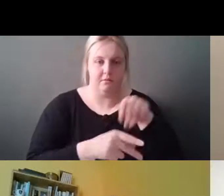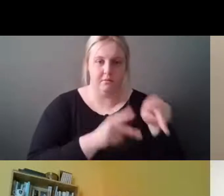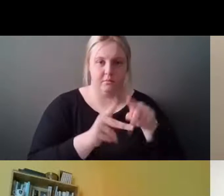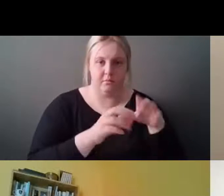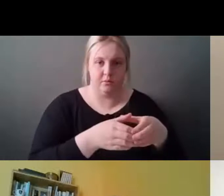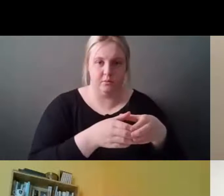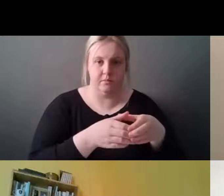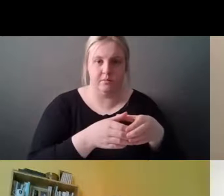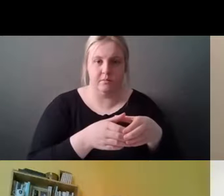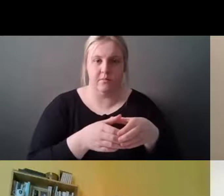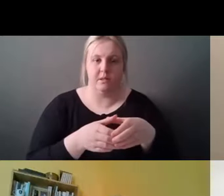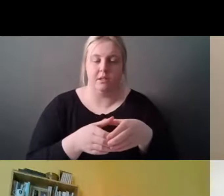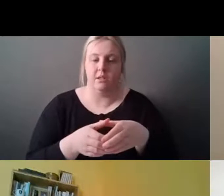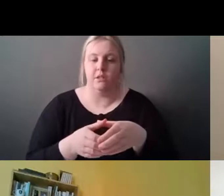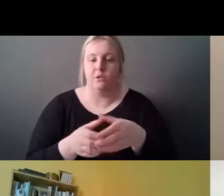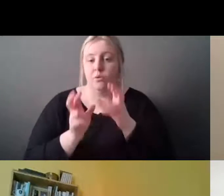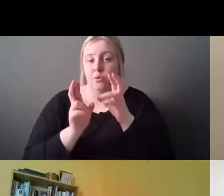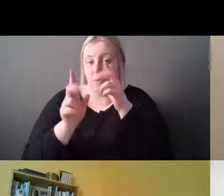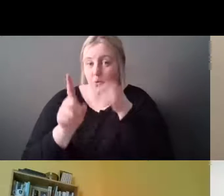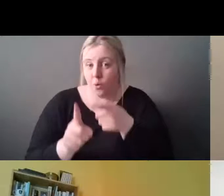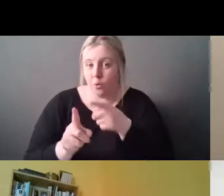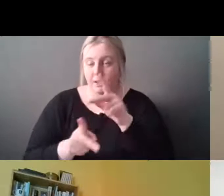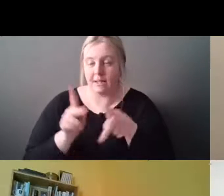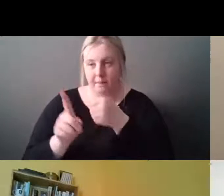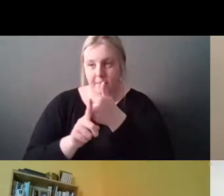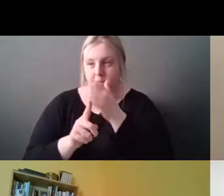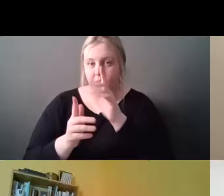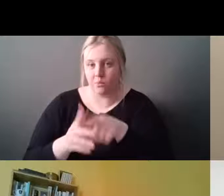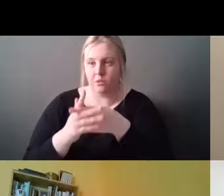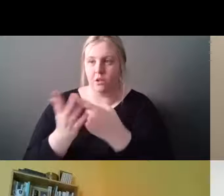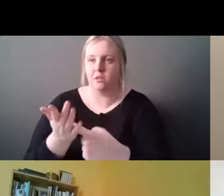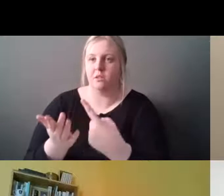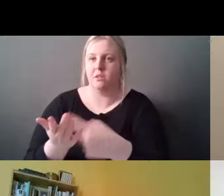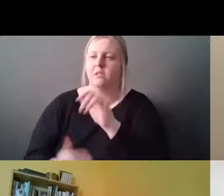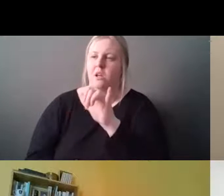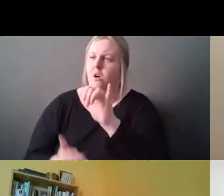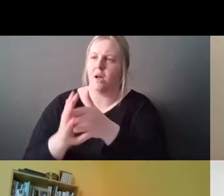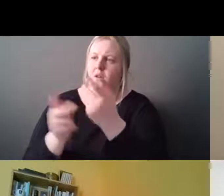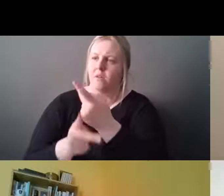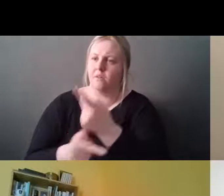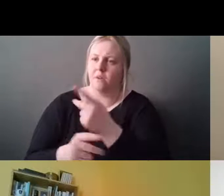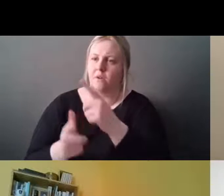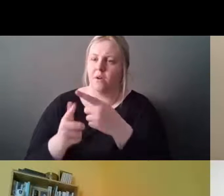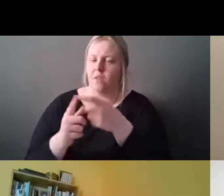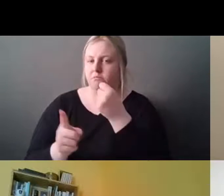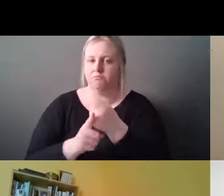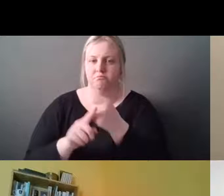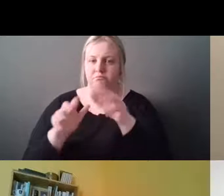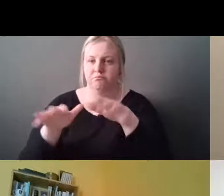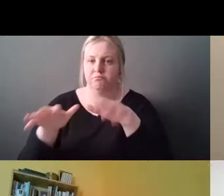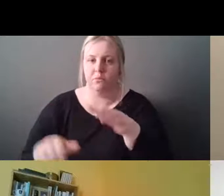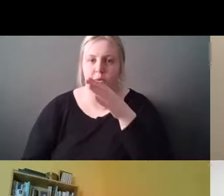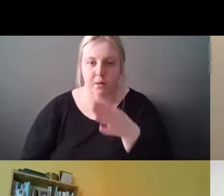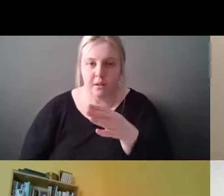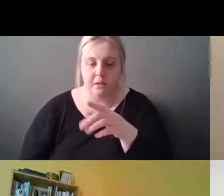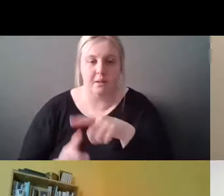actually start that conversation. But with regard to if somebody's alluding to